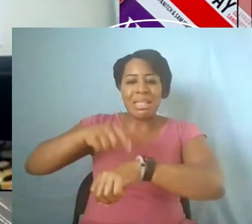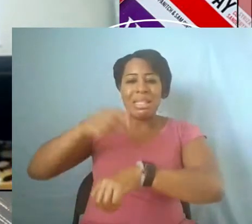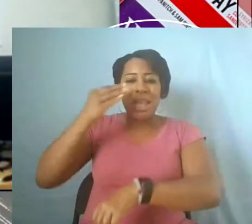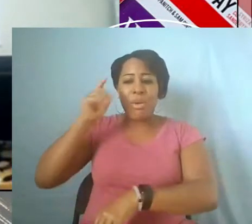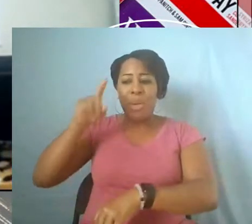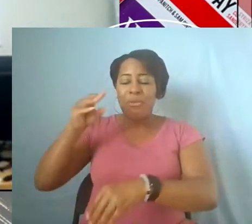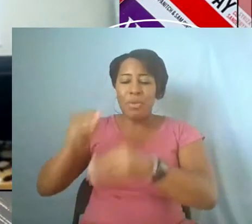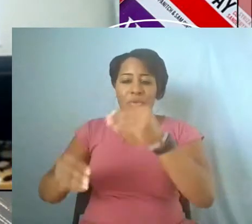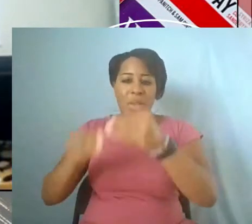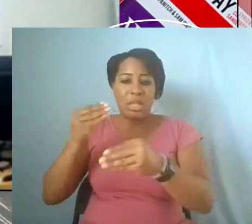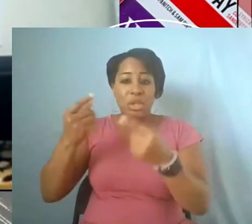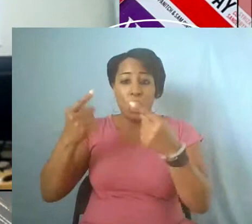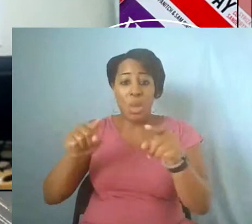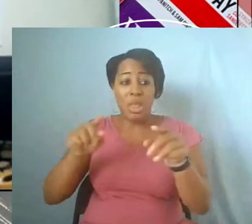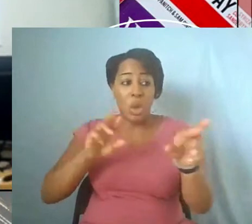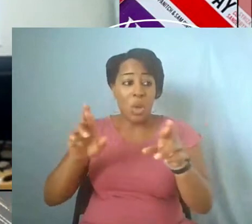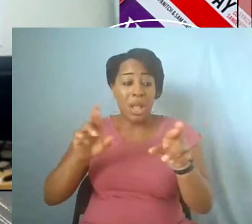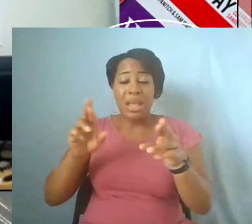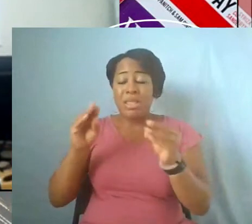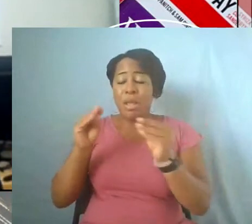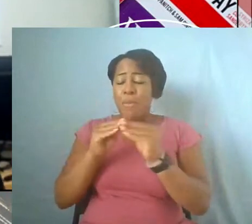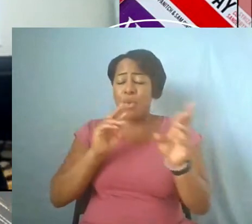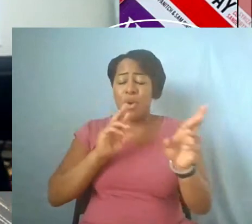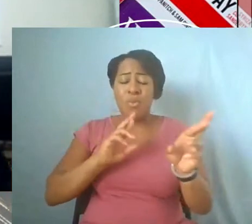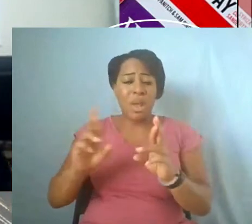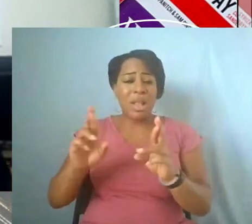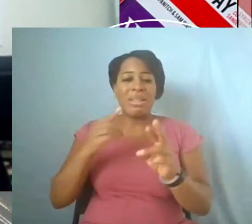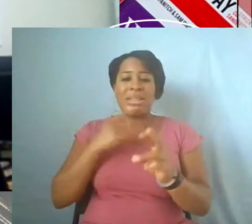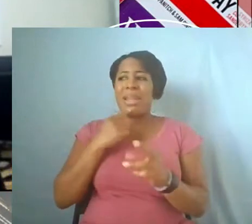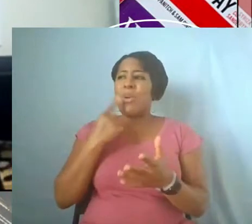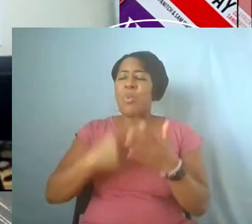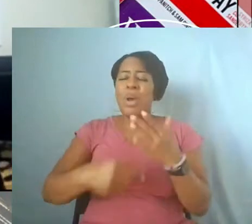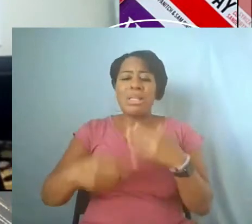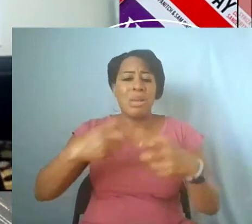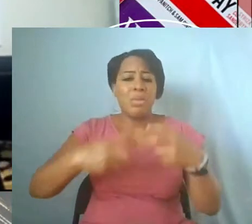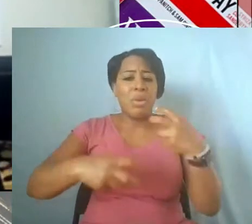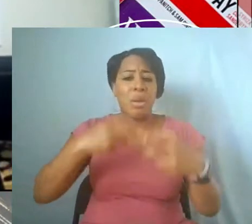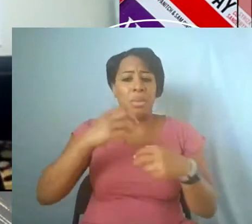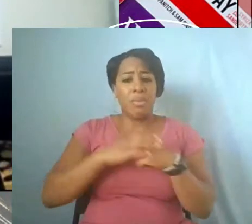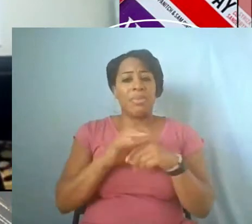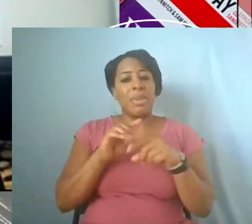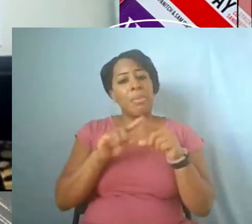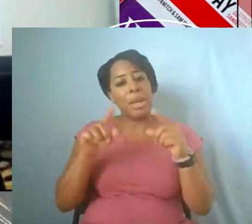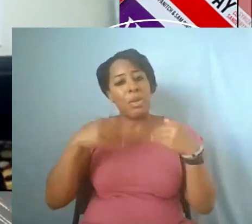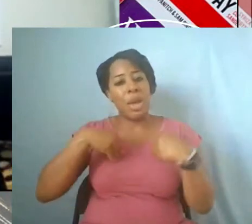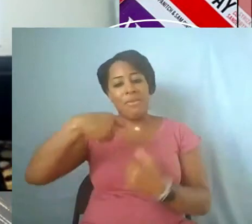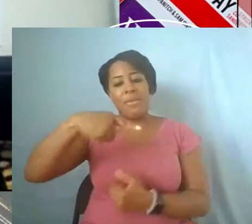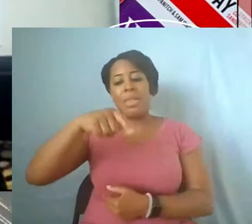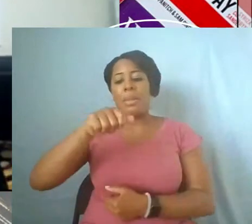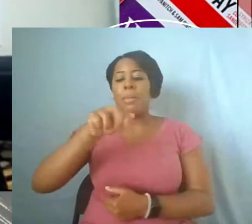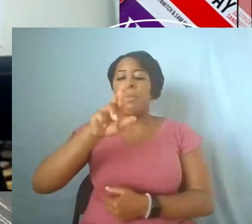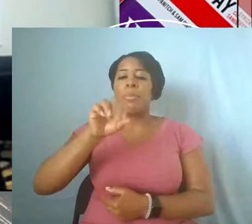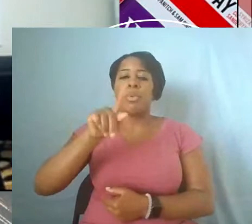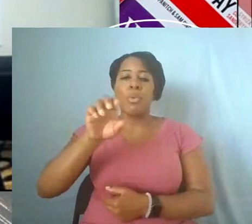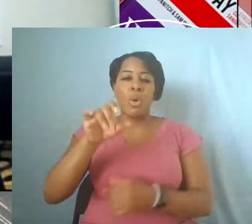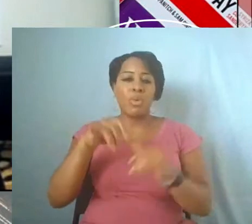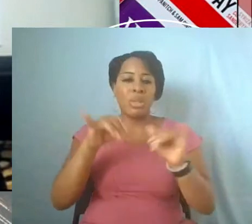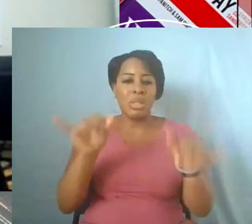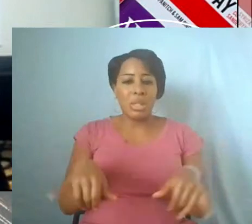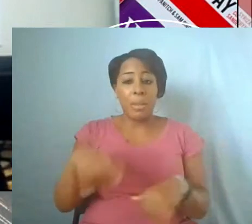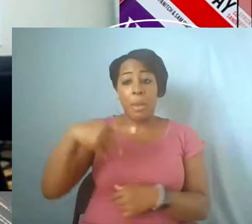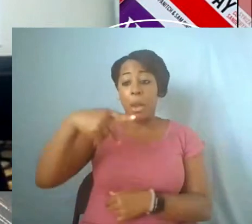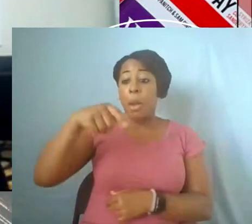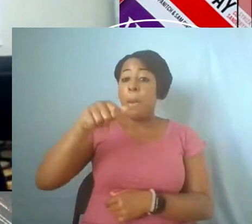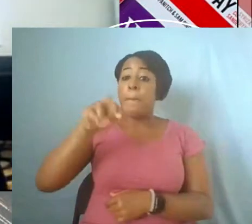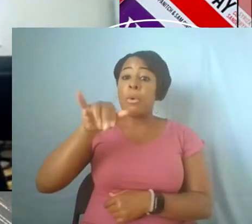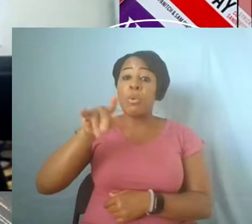anyone to say what is the problem. However, they come into the parole system. And even though parole is not supposed to be punishment,